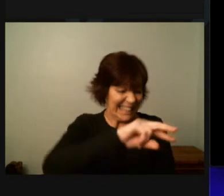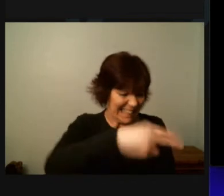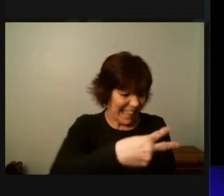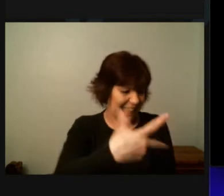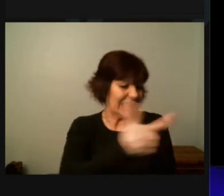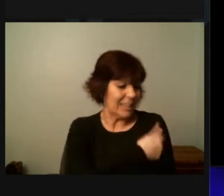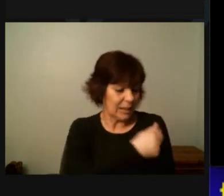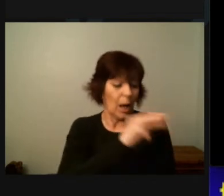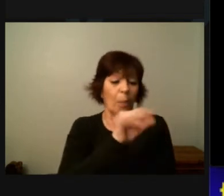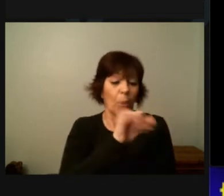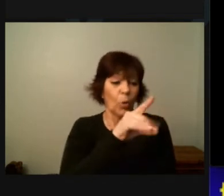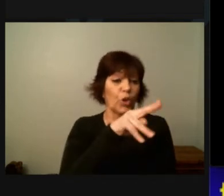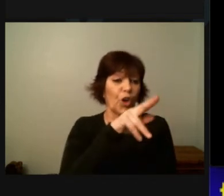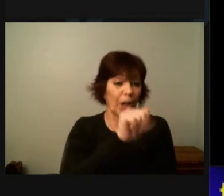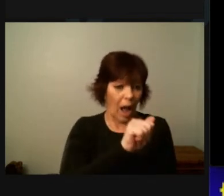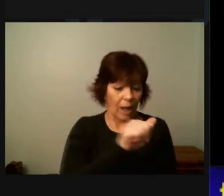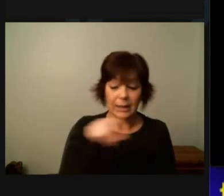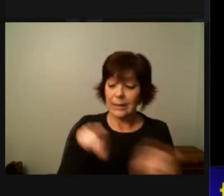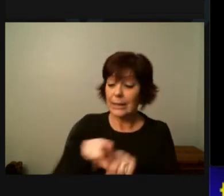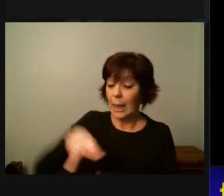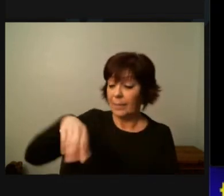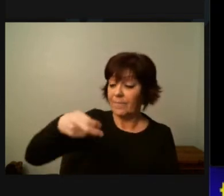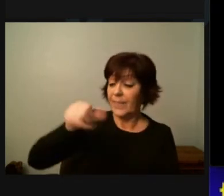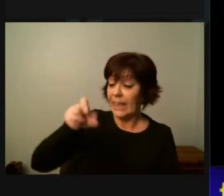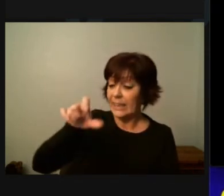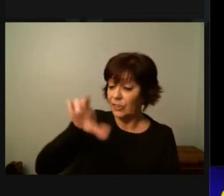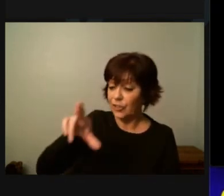each manufacturer using their own vaccine.